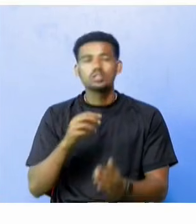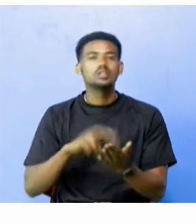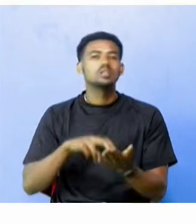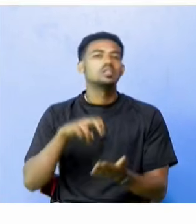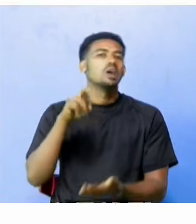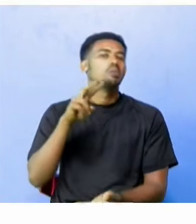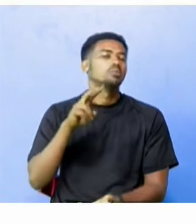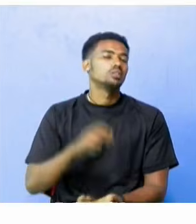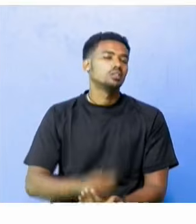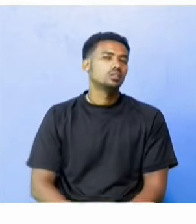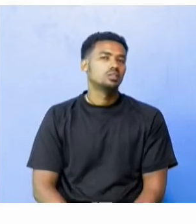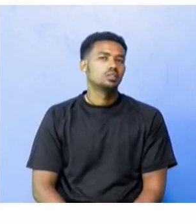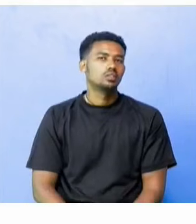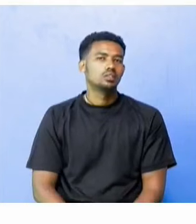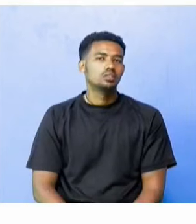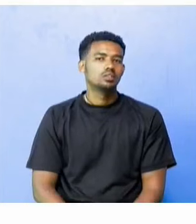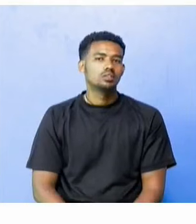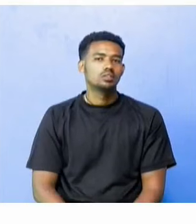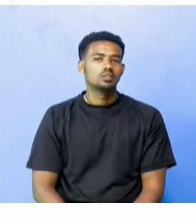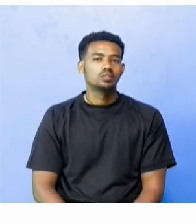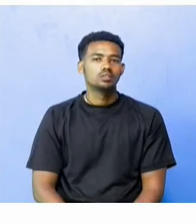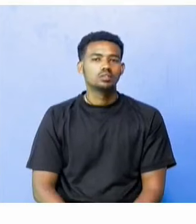jumps